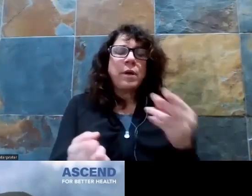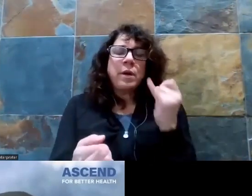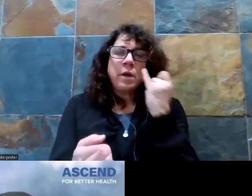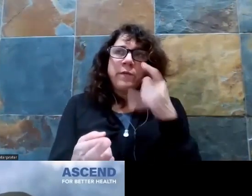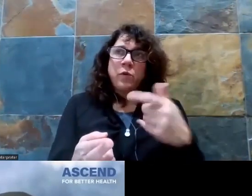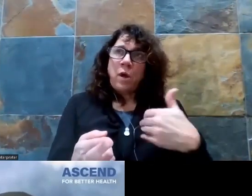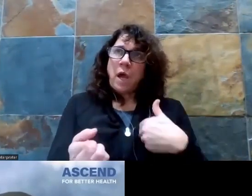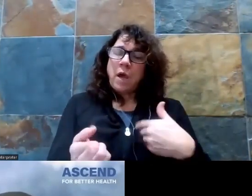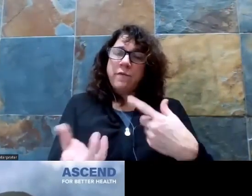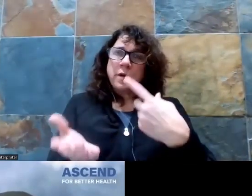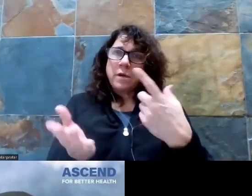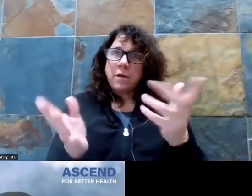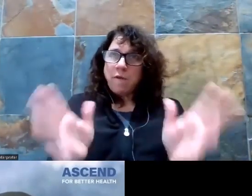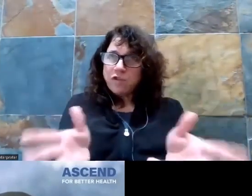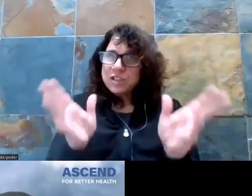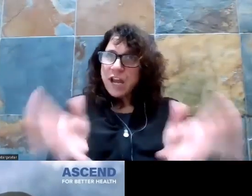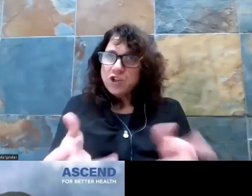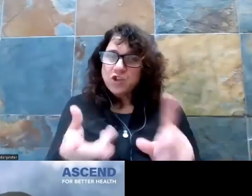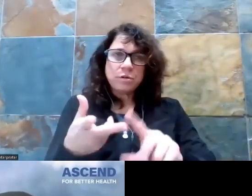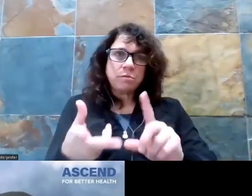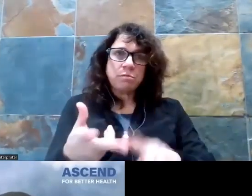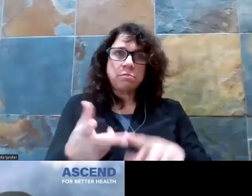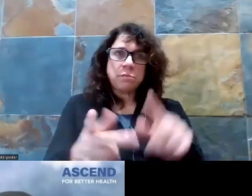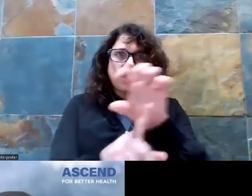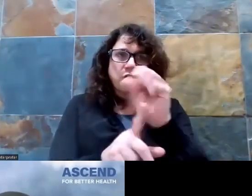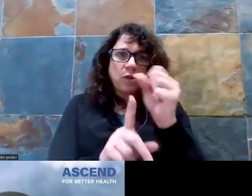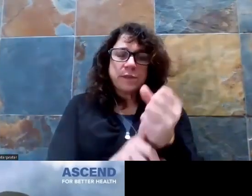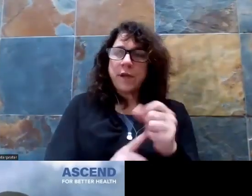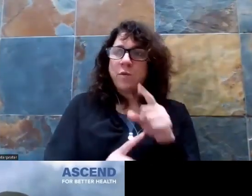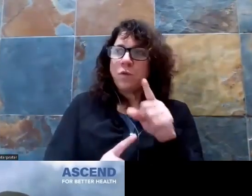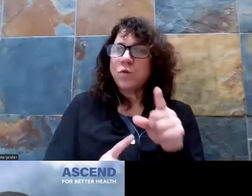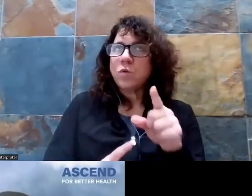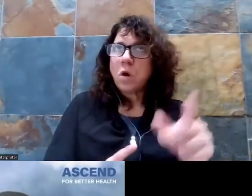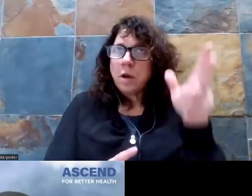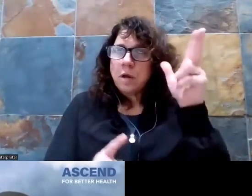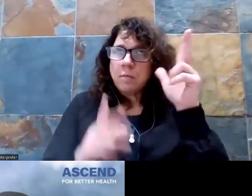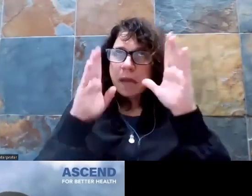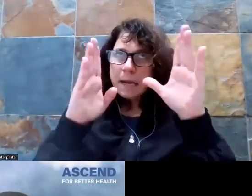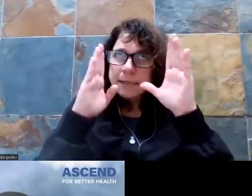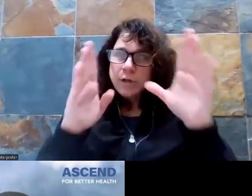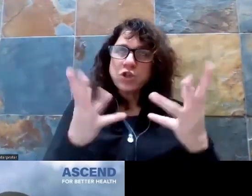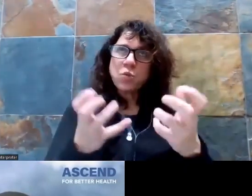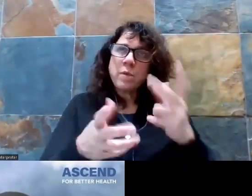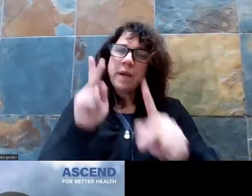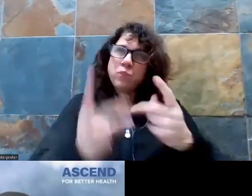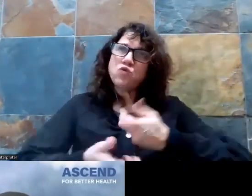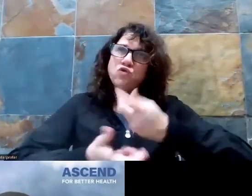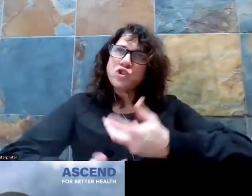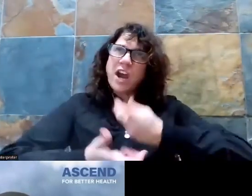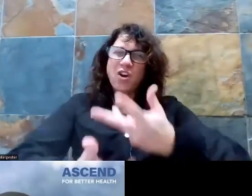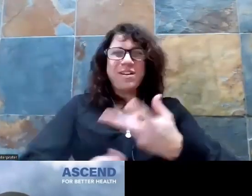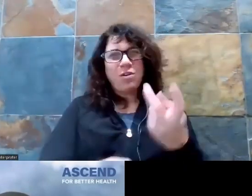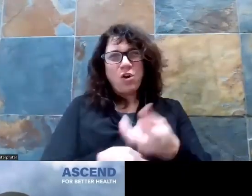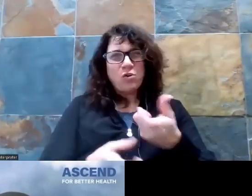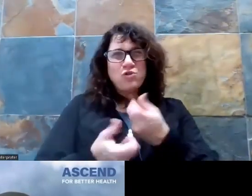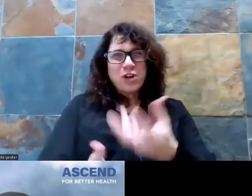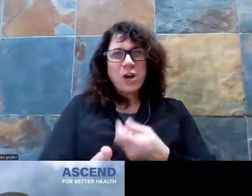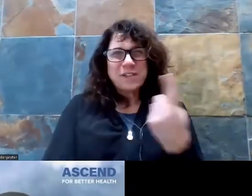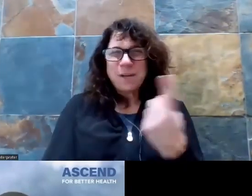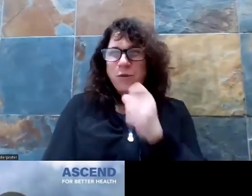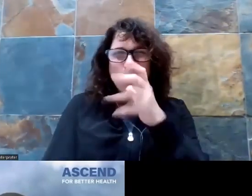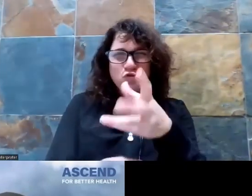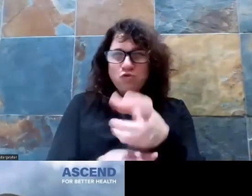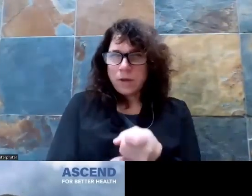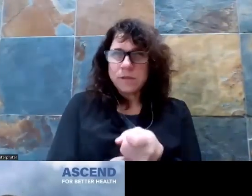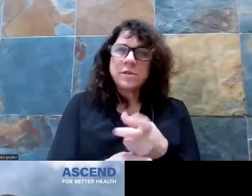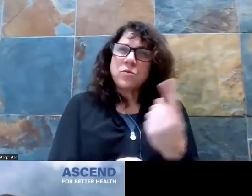have a conversation, if you're going to have a circumstance where you're listening, where you want people to share, you know, it's hard to share with somebody that you don't trust